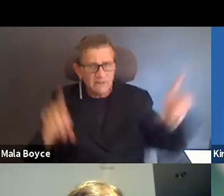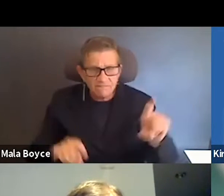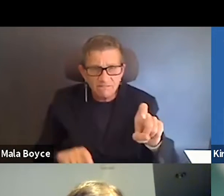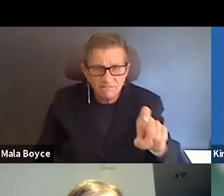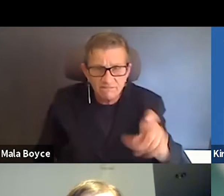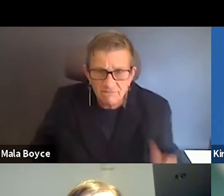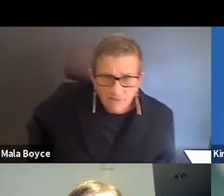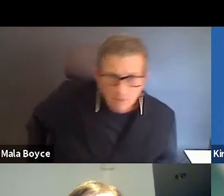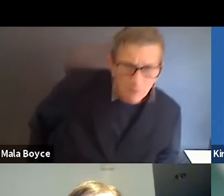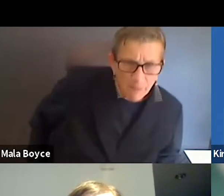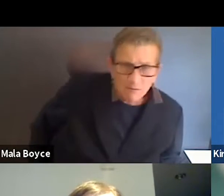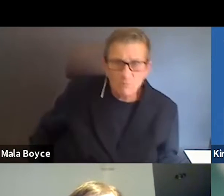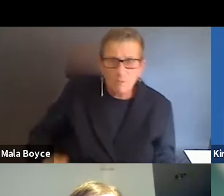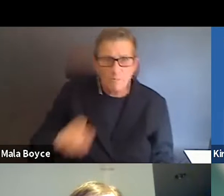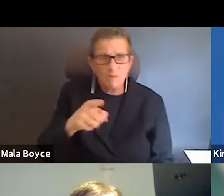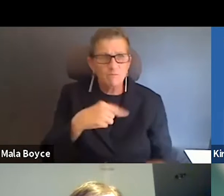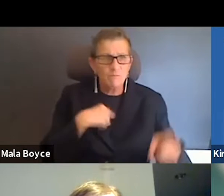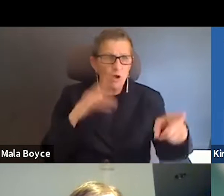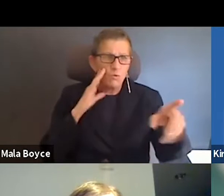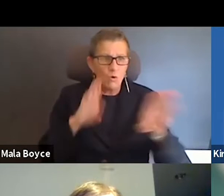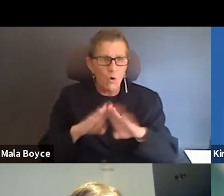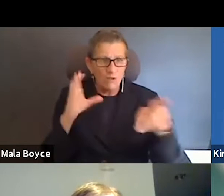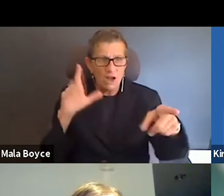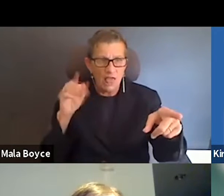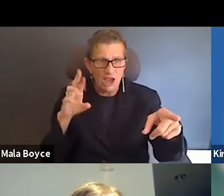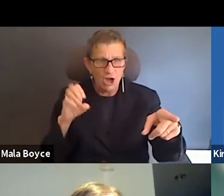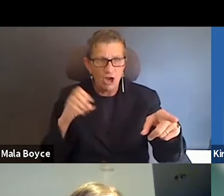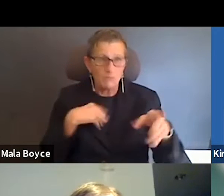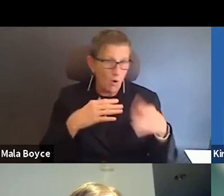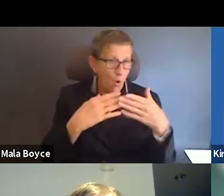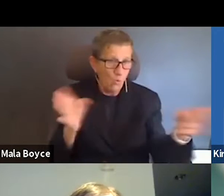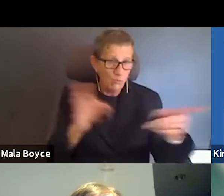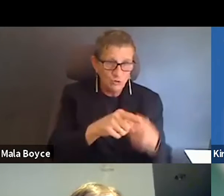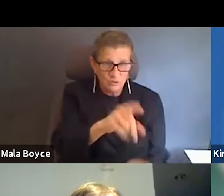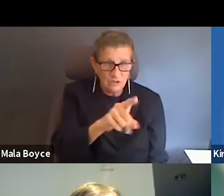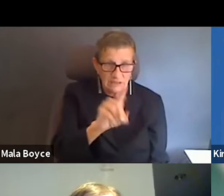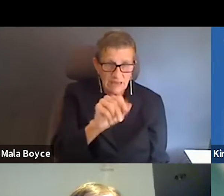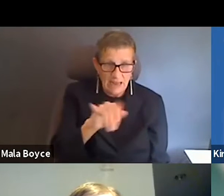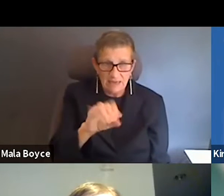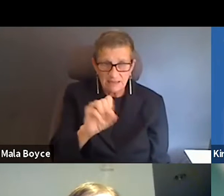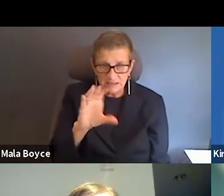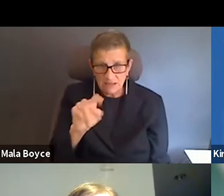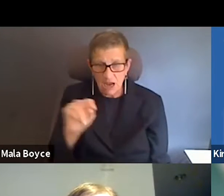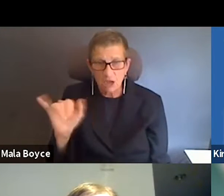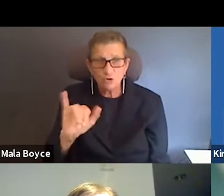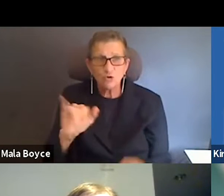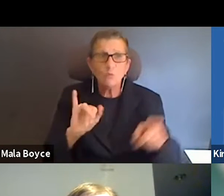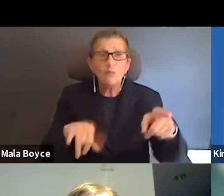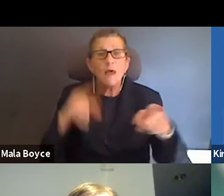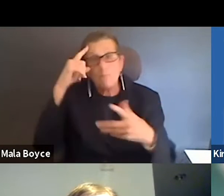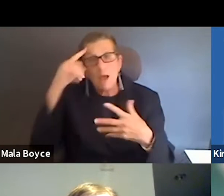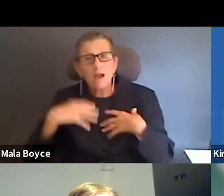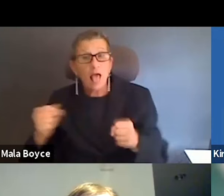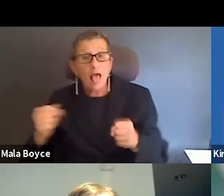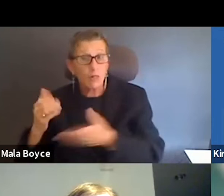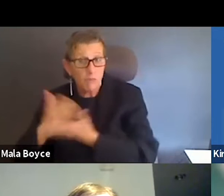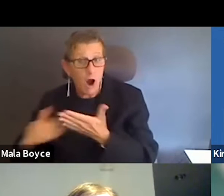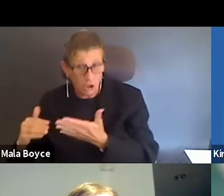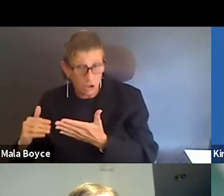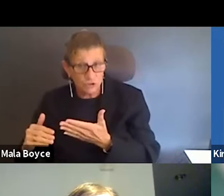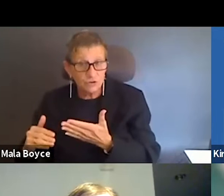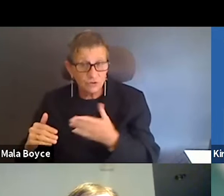I will open it up, of course, to Danny and Scott as well, but just to talk that mental health side.